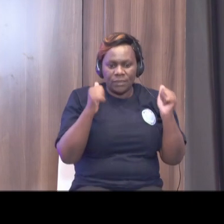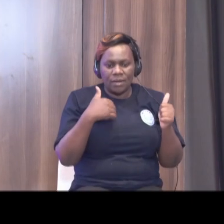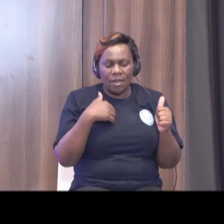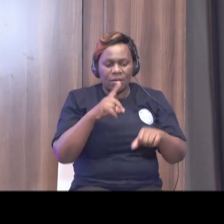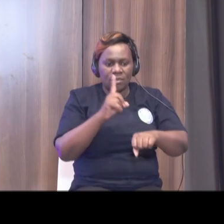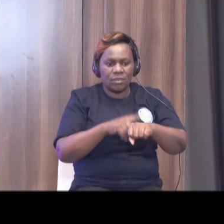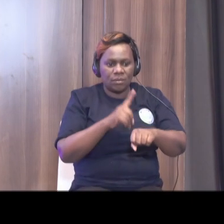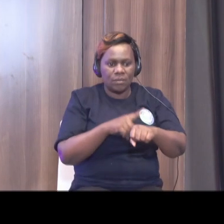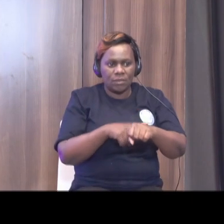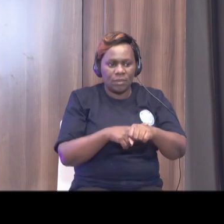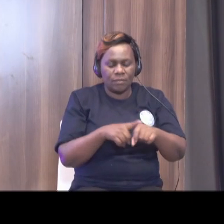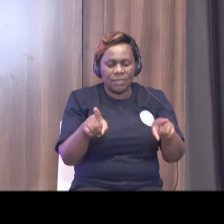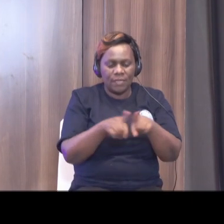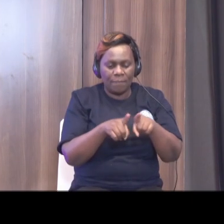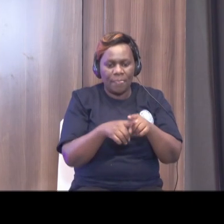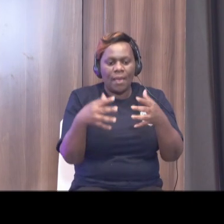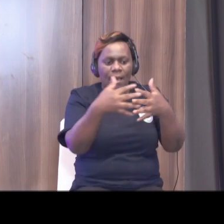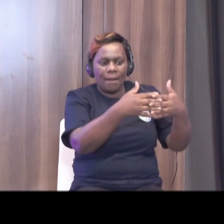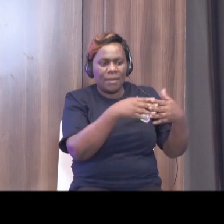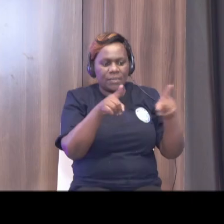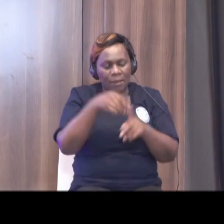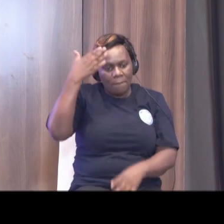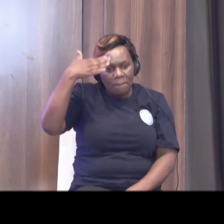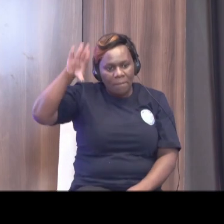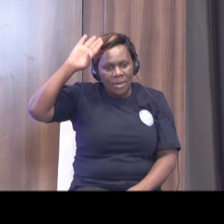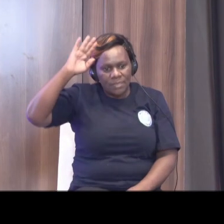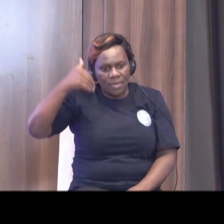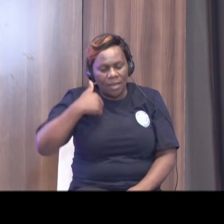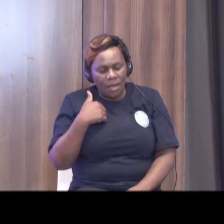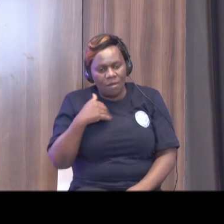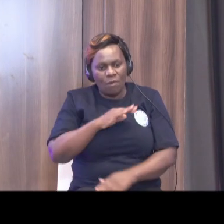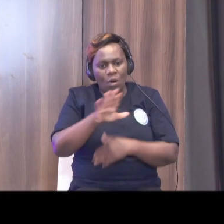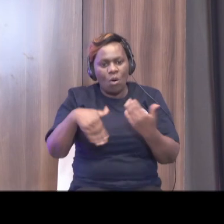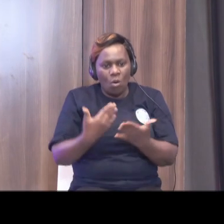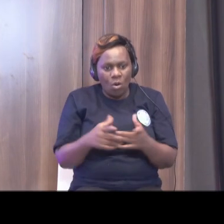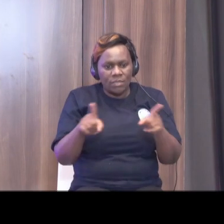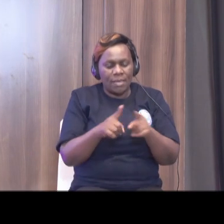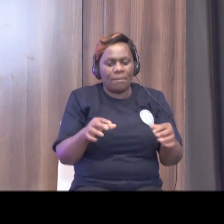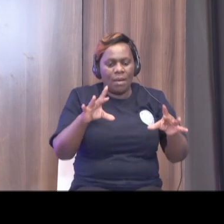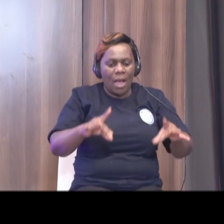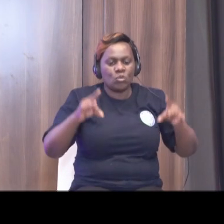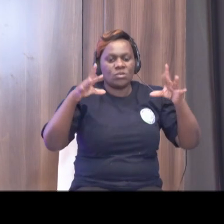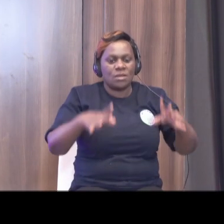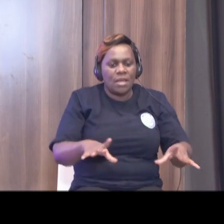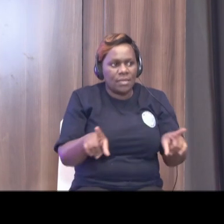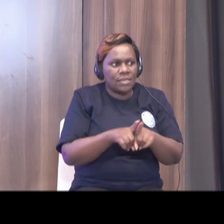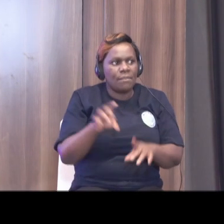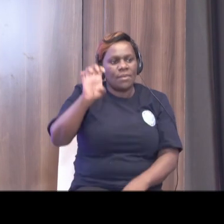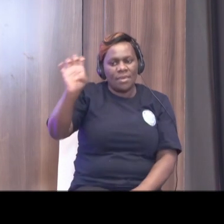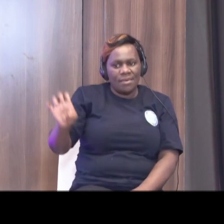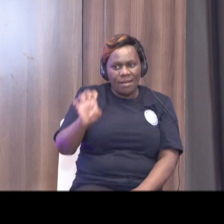seasonal administration like in the States. In Brazil, you have all year round, like in Australia and in England.